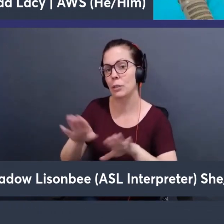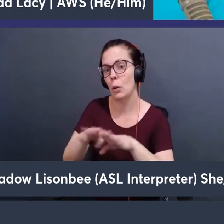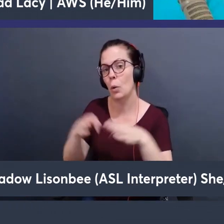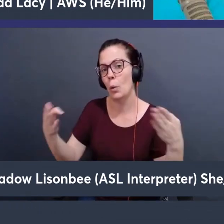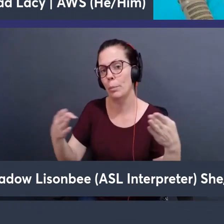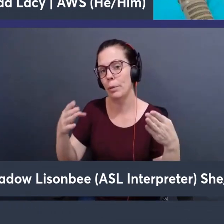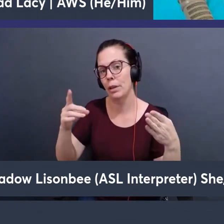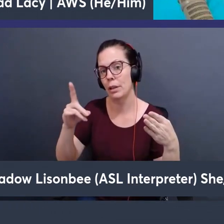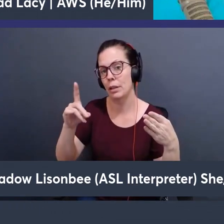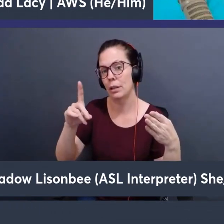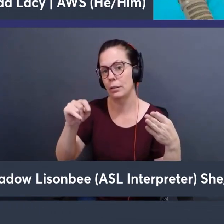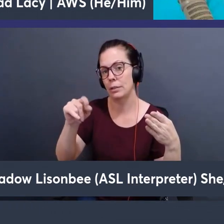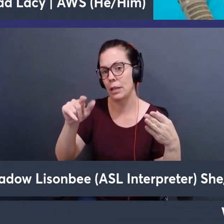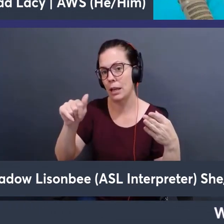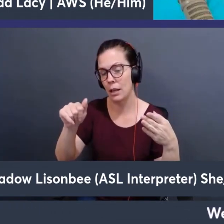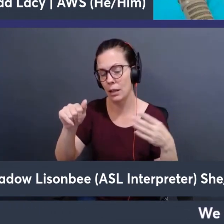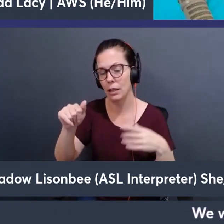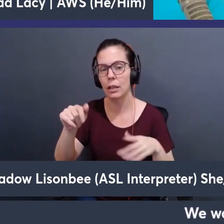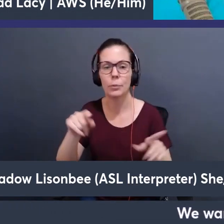as the